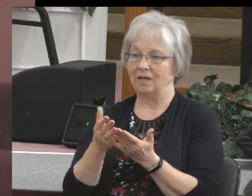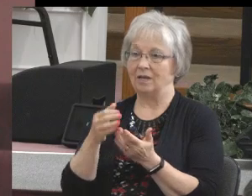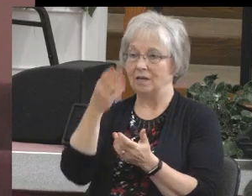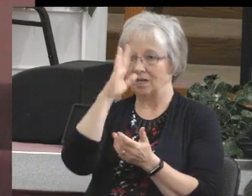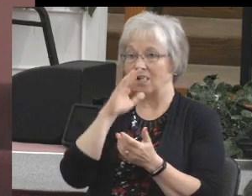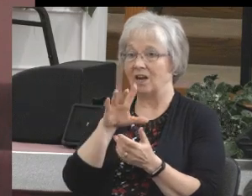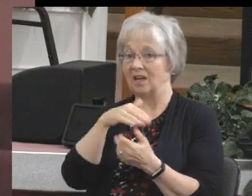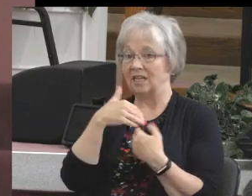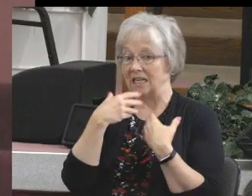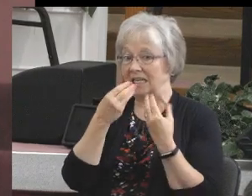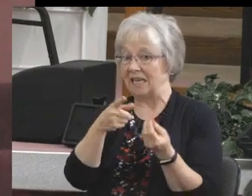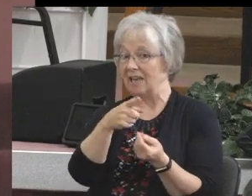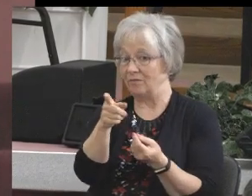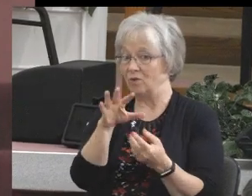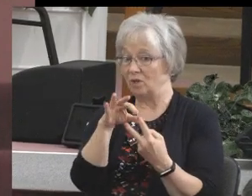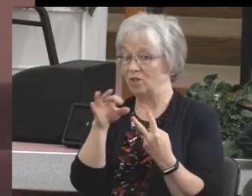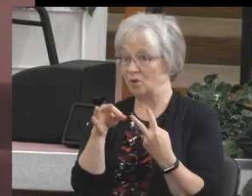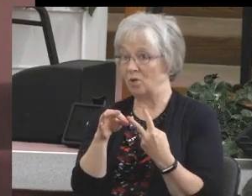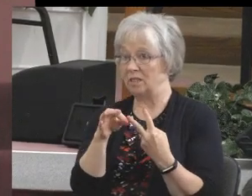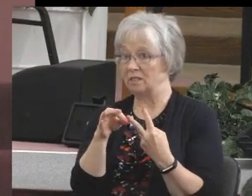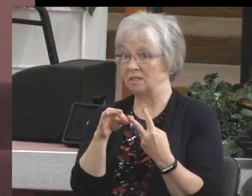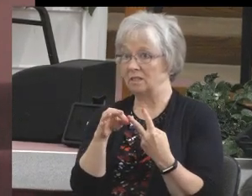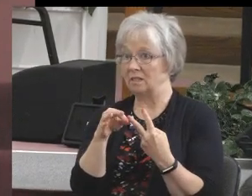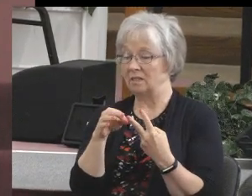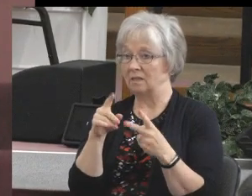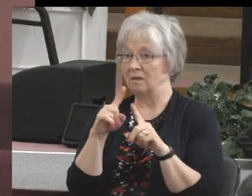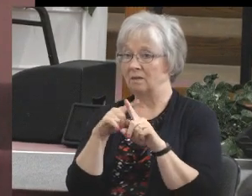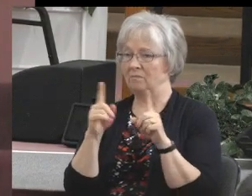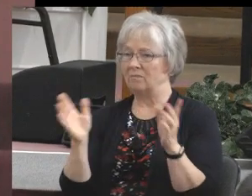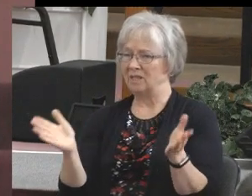please do me a favor and encourage others to do the same.